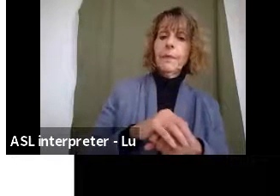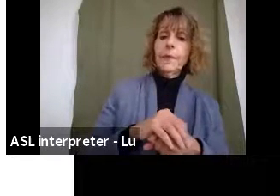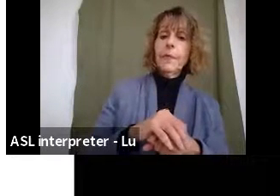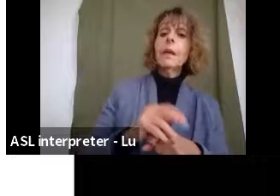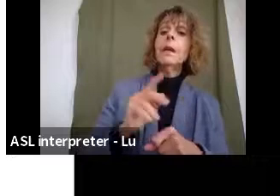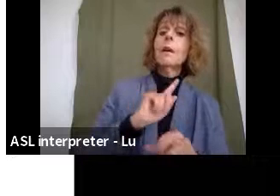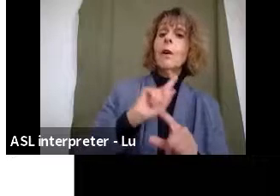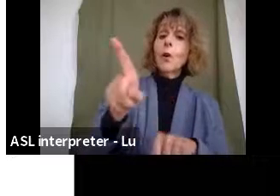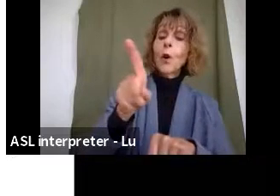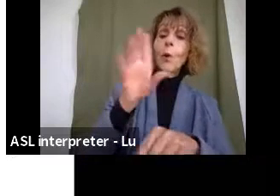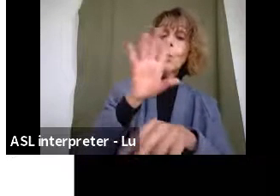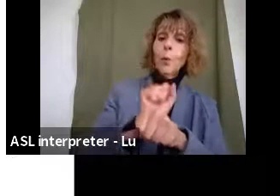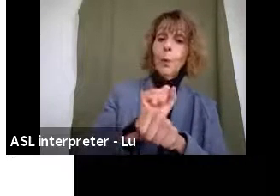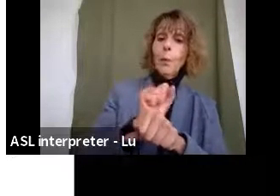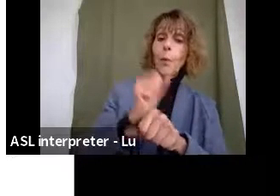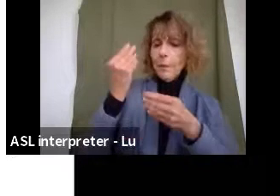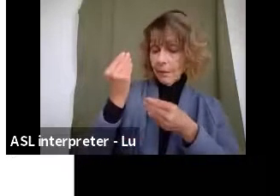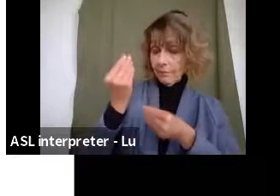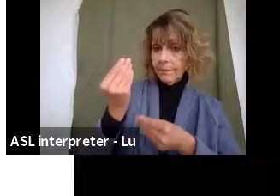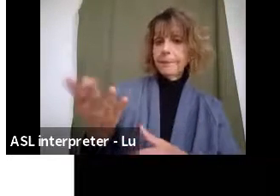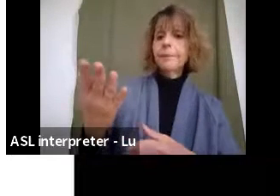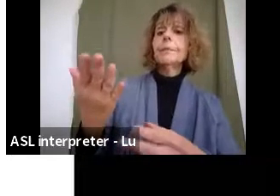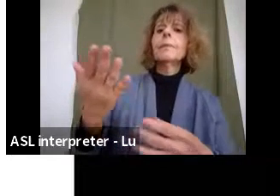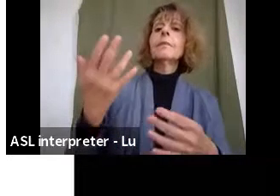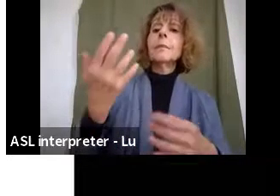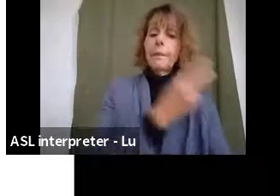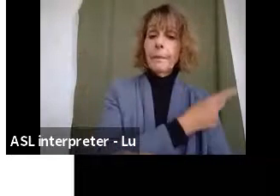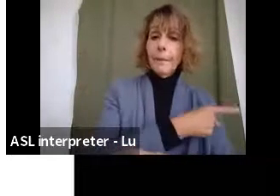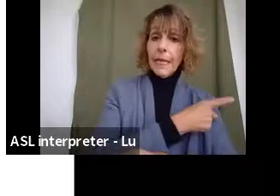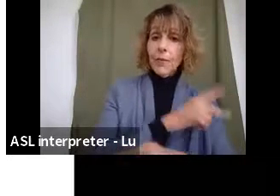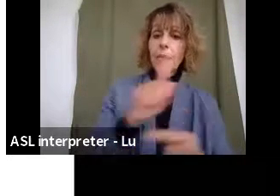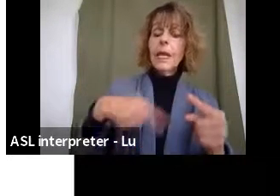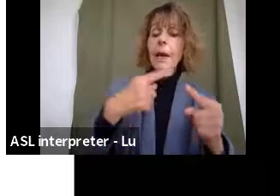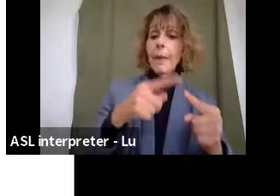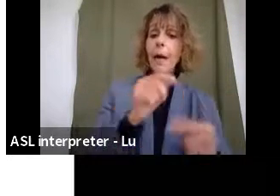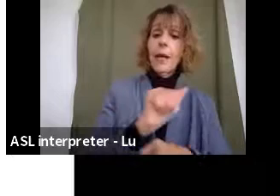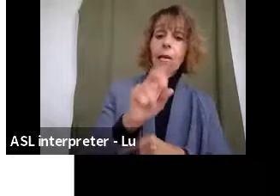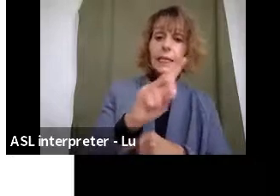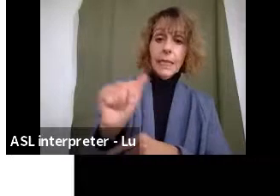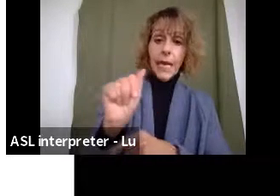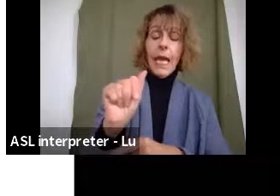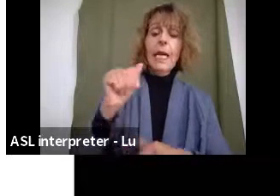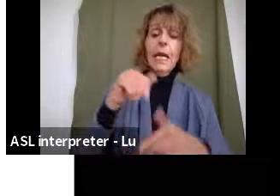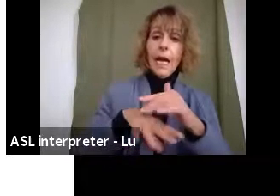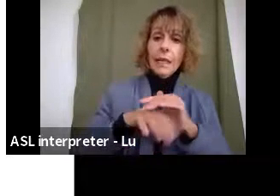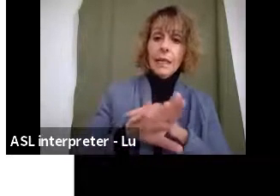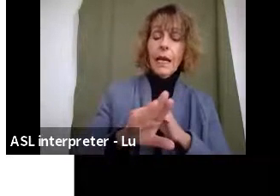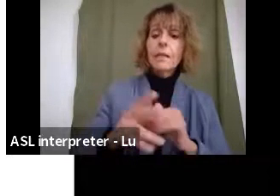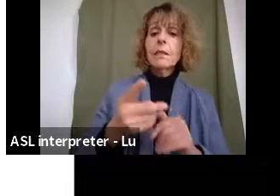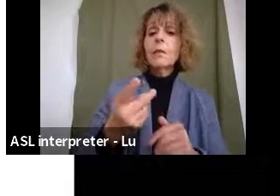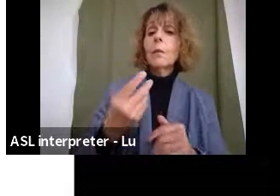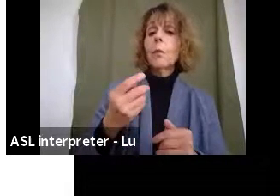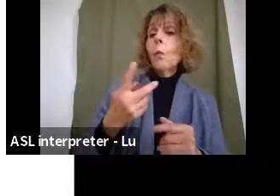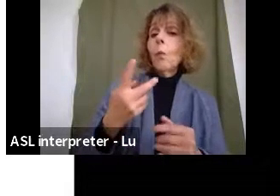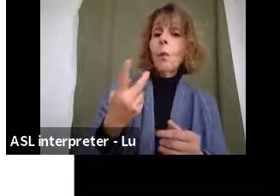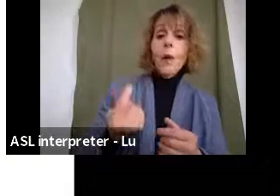a patient handbook, information can go there. Certainly a patient bill of rights, if you've got that, that would be a good place to put